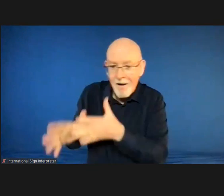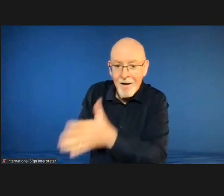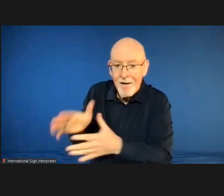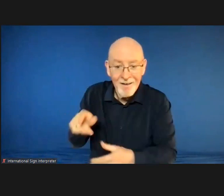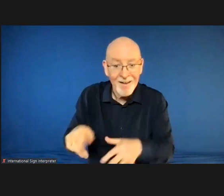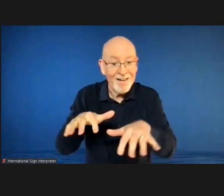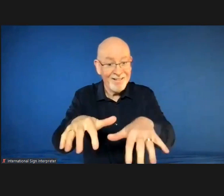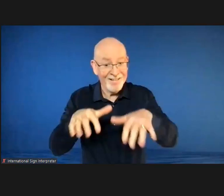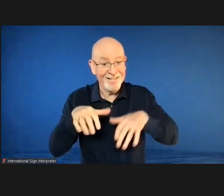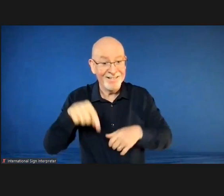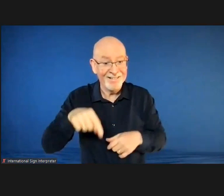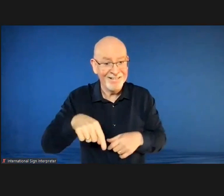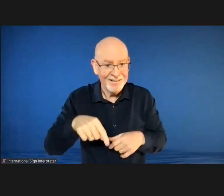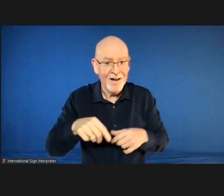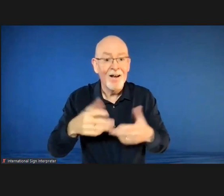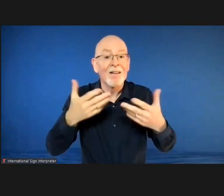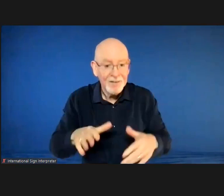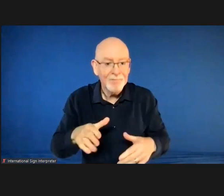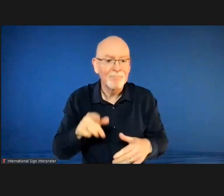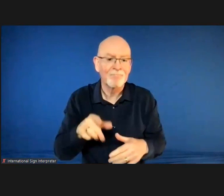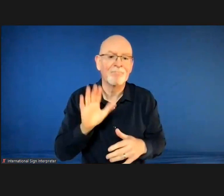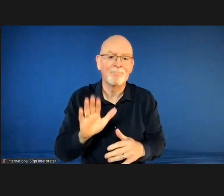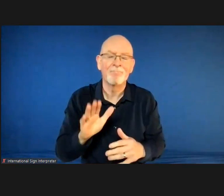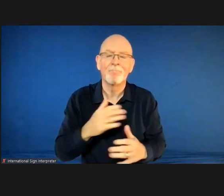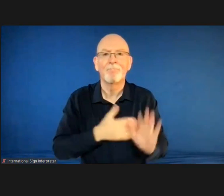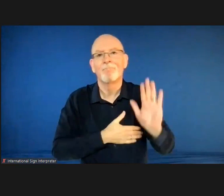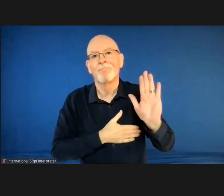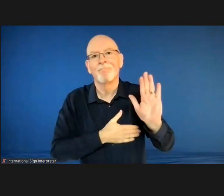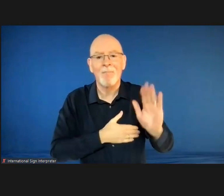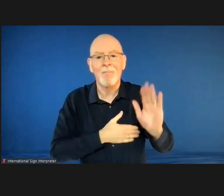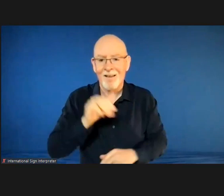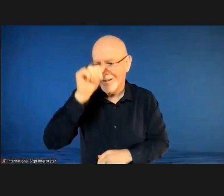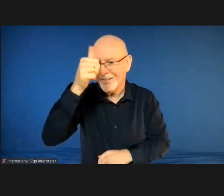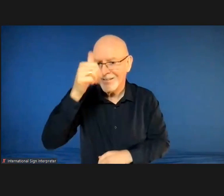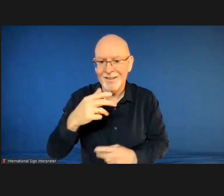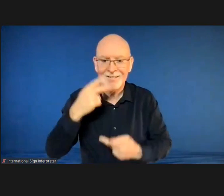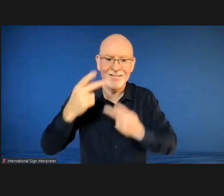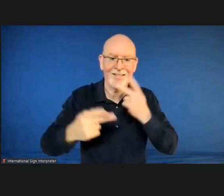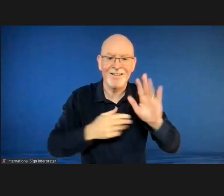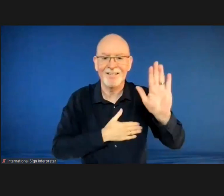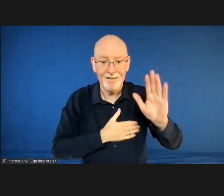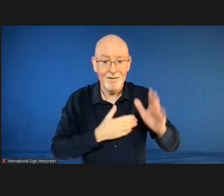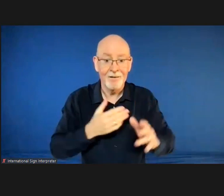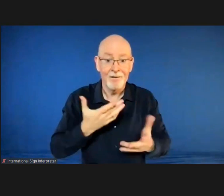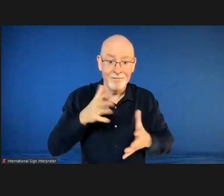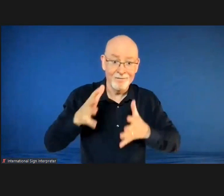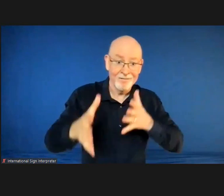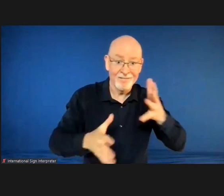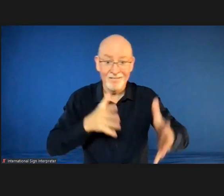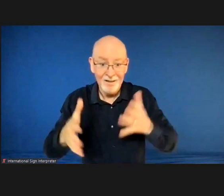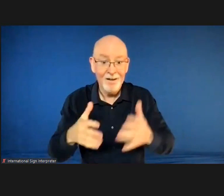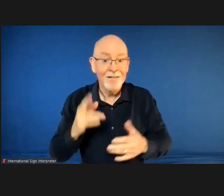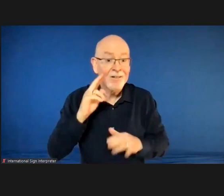in sign language. So the deaf children were also being included and they felt being a part of the